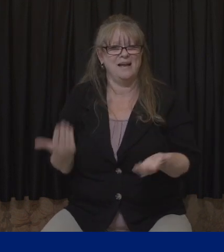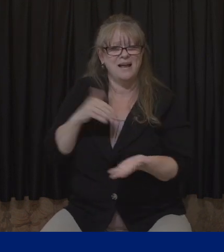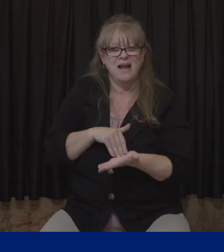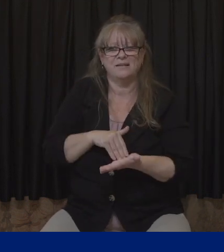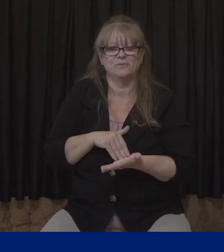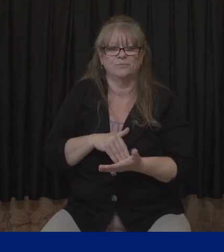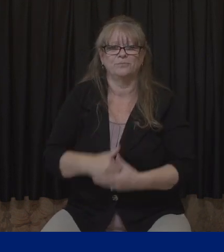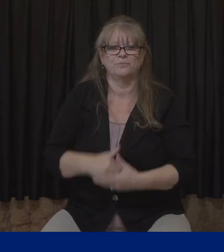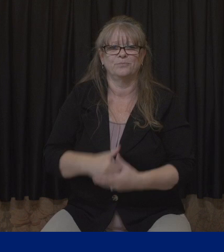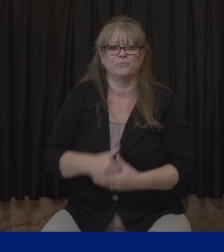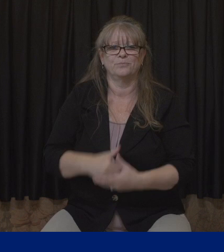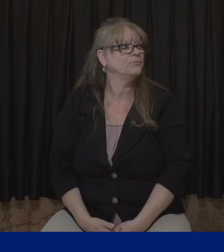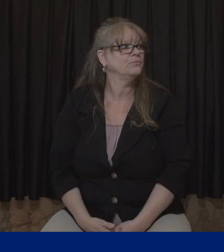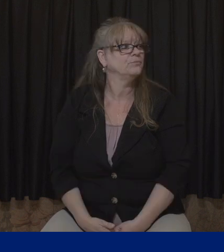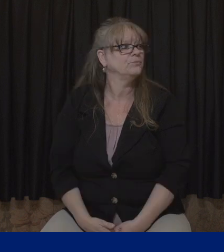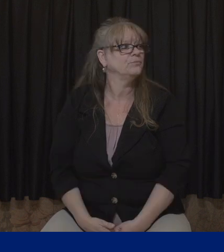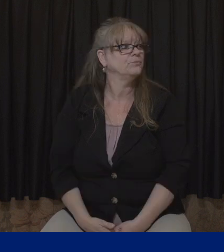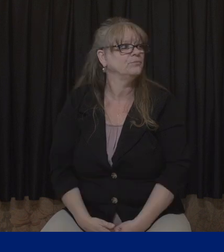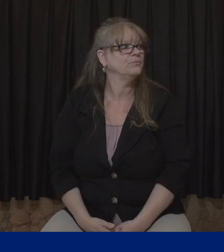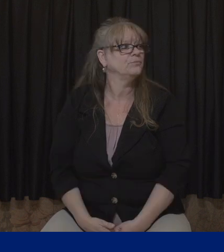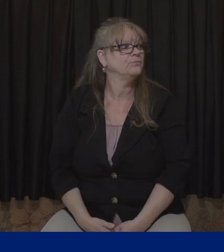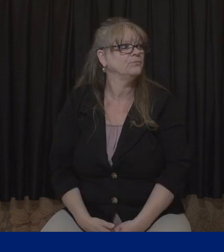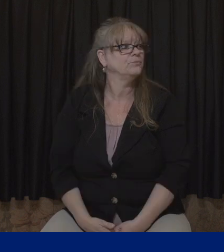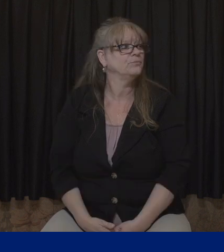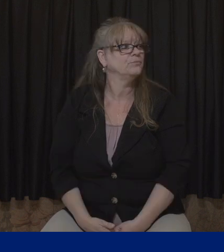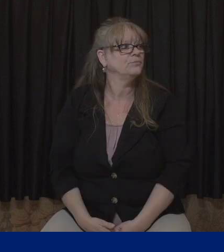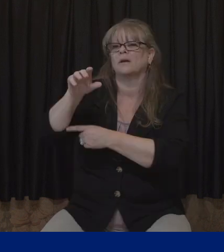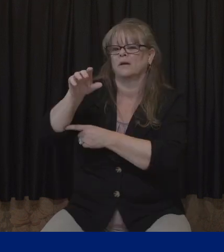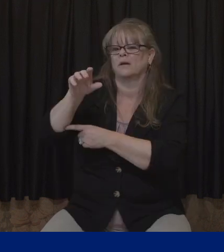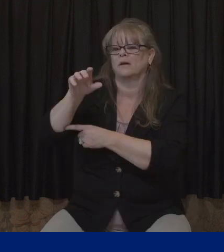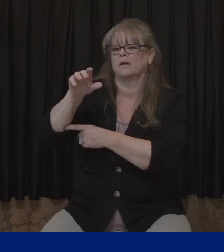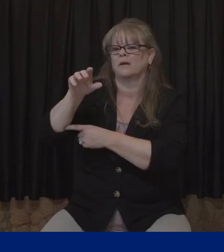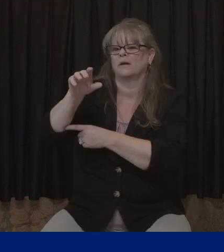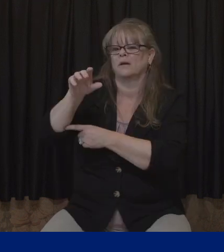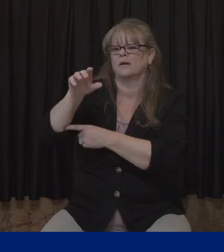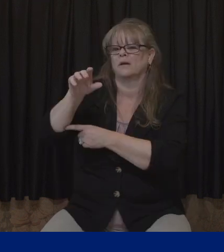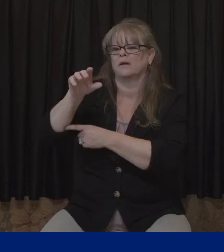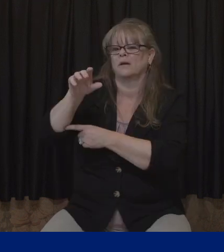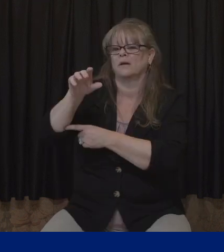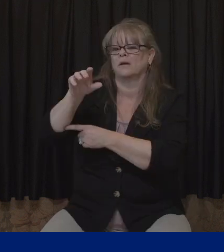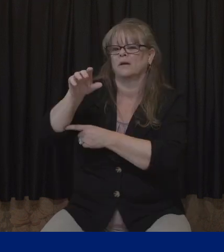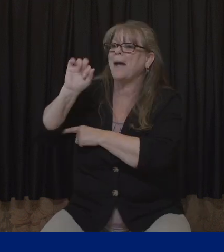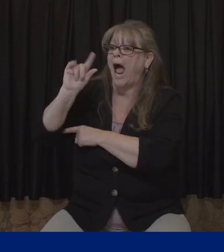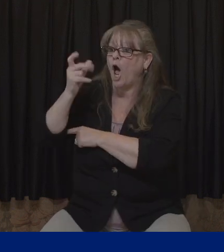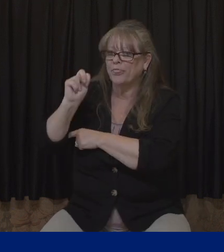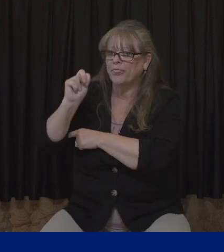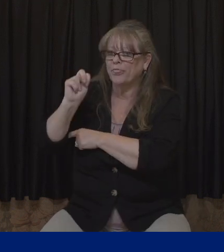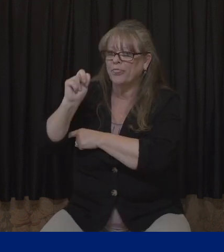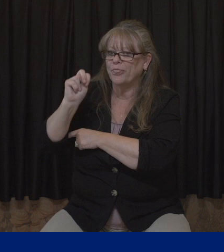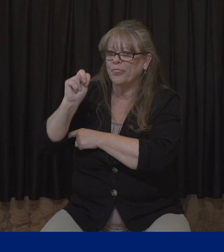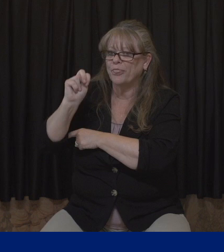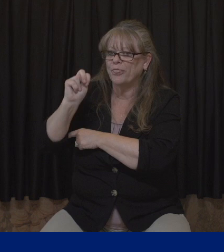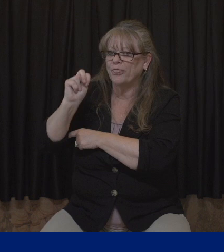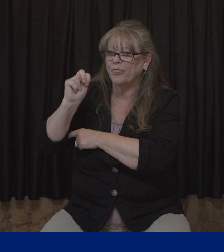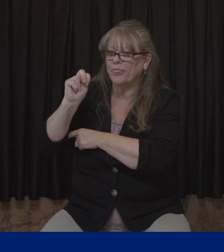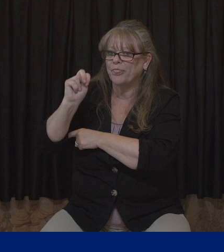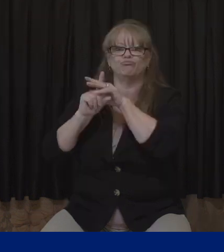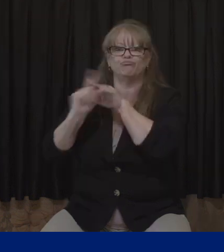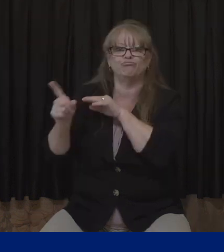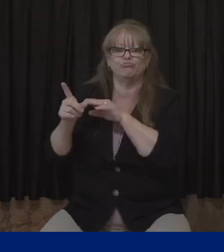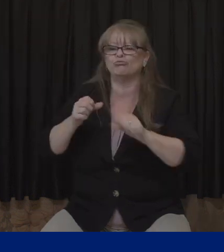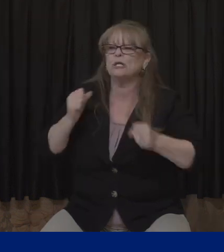marathon, not a sprint. And you know, we finished the sprint phase, and sometimes things are easier when they're black or